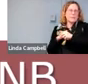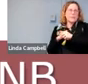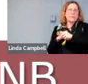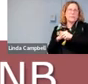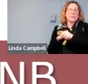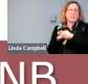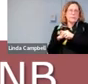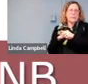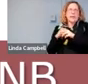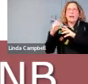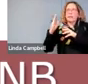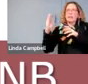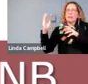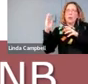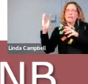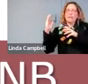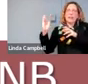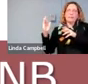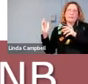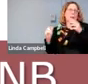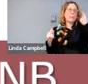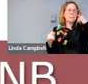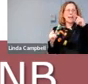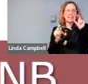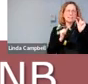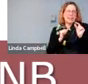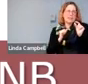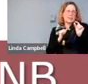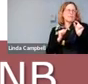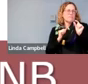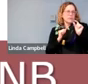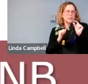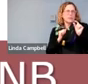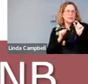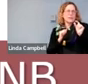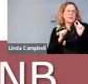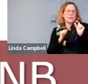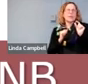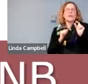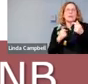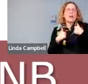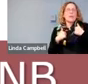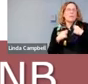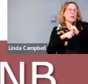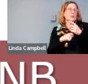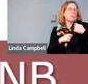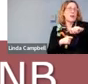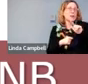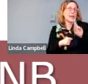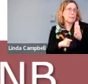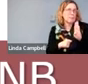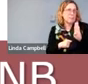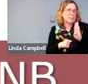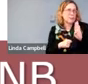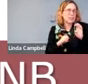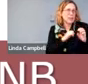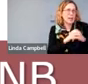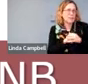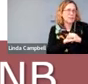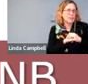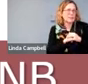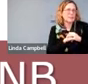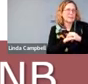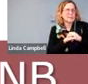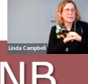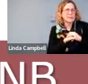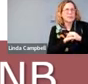And then we have some in the pet trade at the very end, the Mexican miniature. We actually use them in